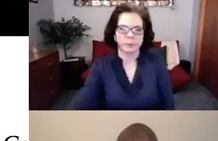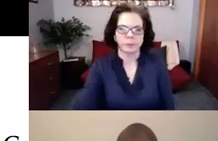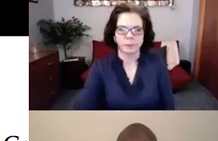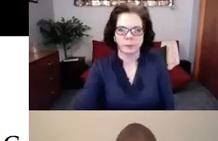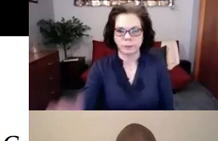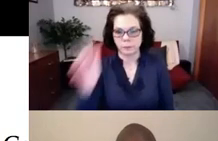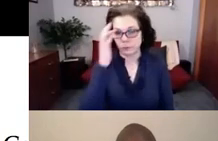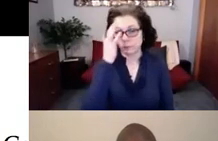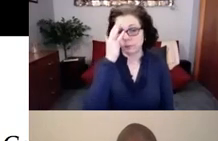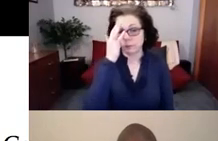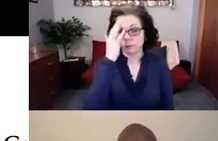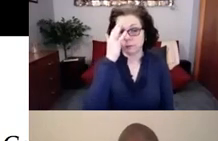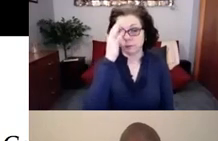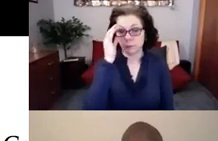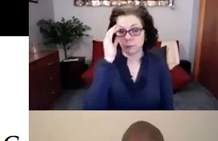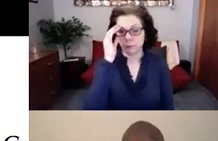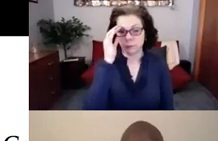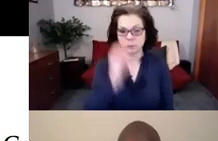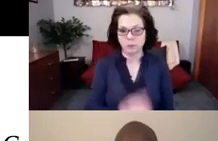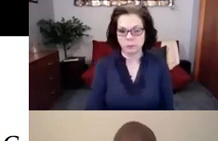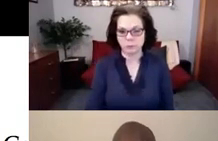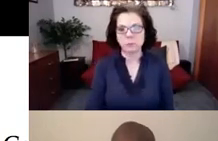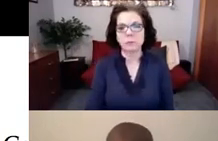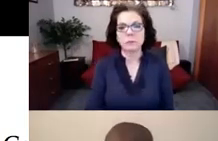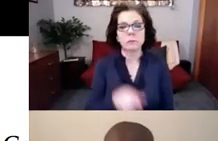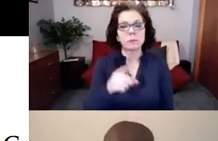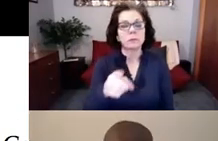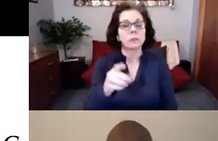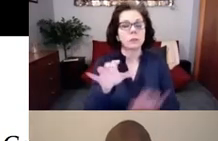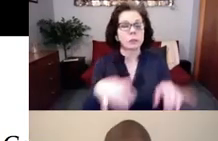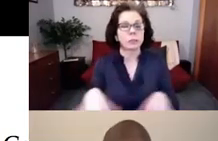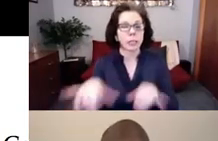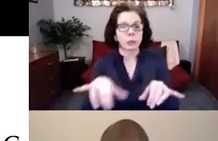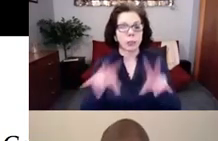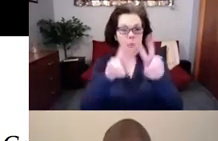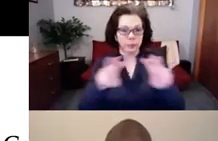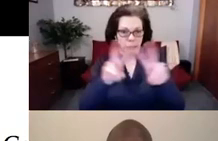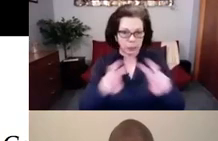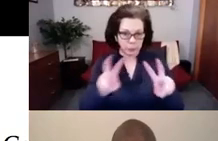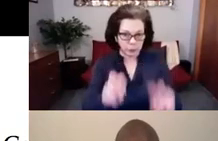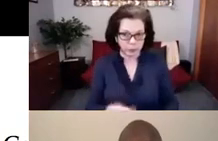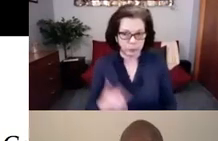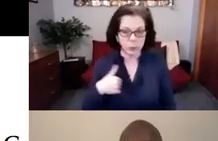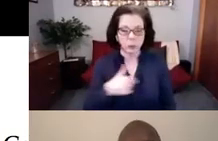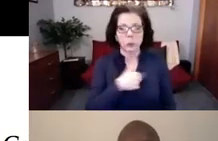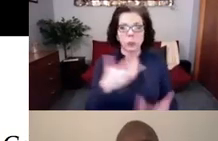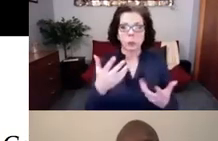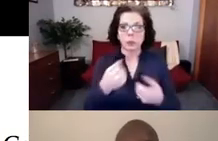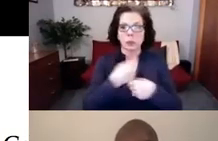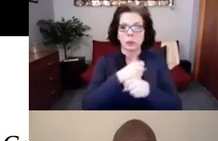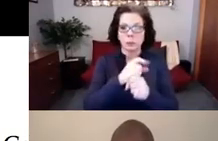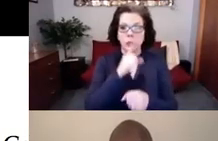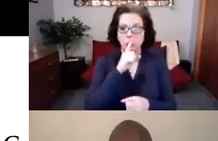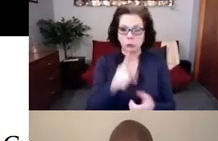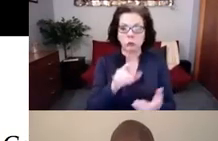Next slide. For the status of our standardized assessments, we want to make sure that we share